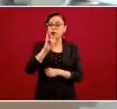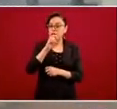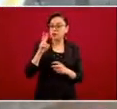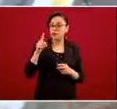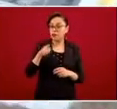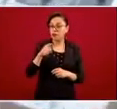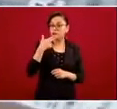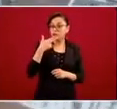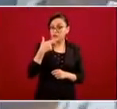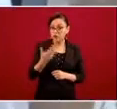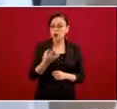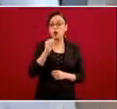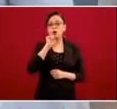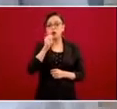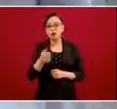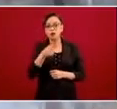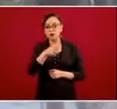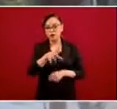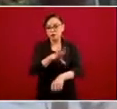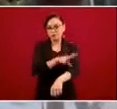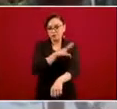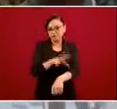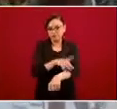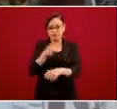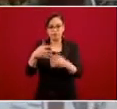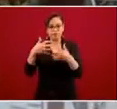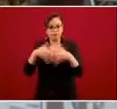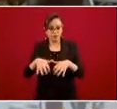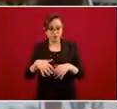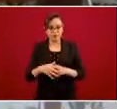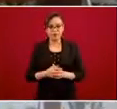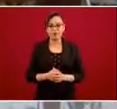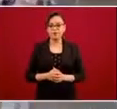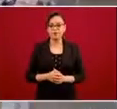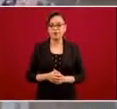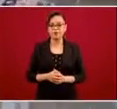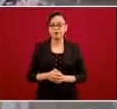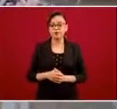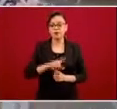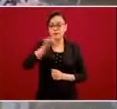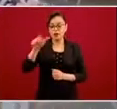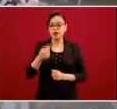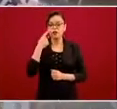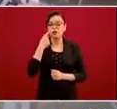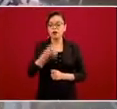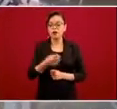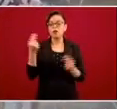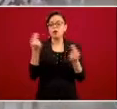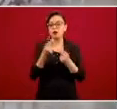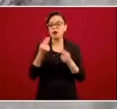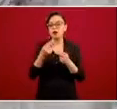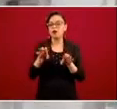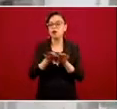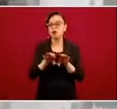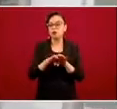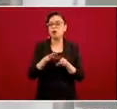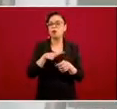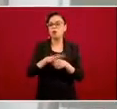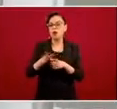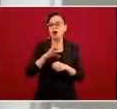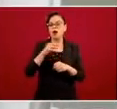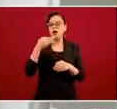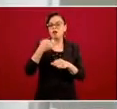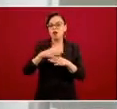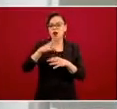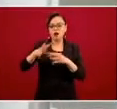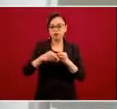test the ventilators to test their functionality, electronic and mechanical functionality.